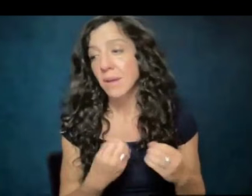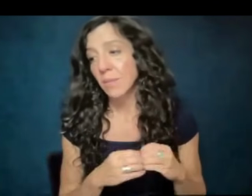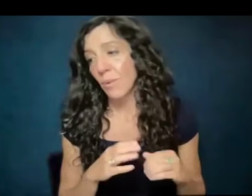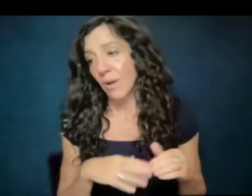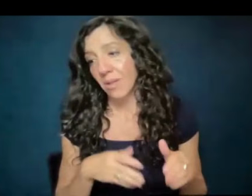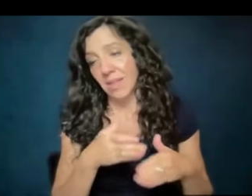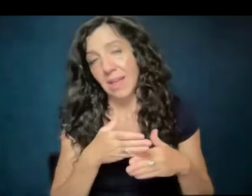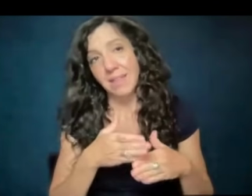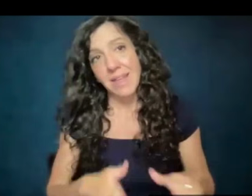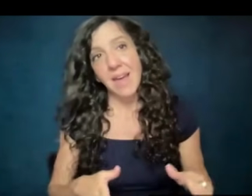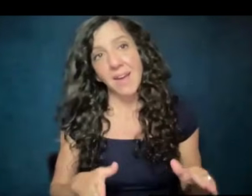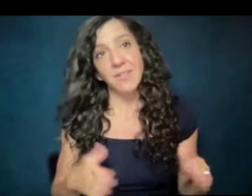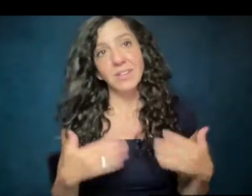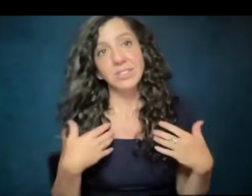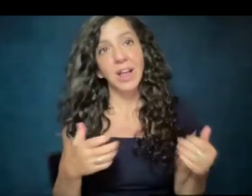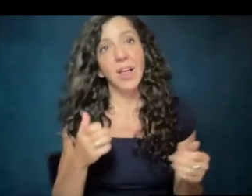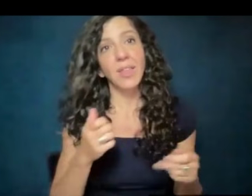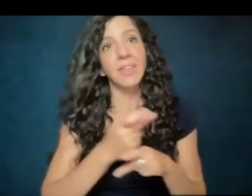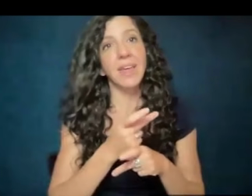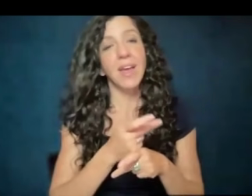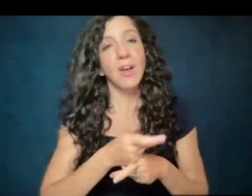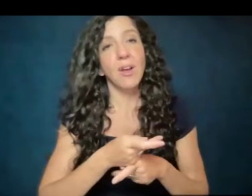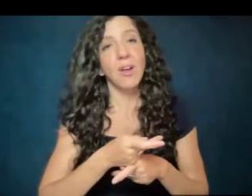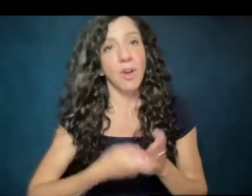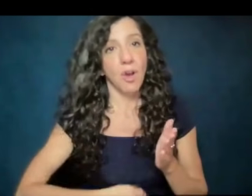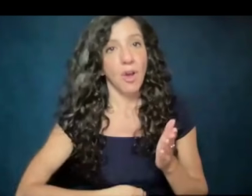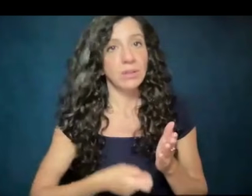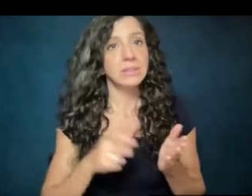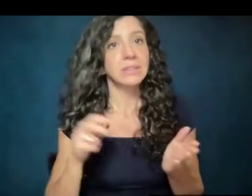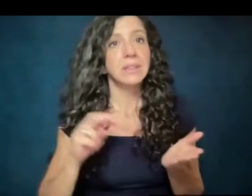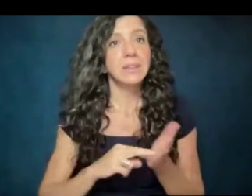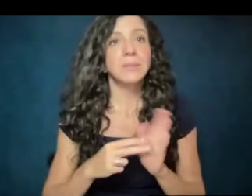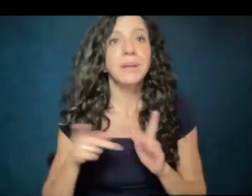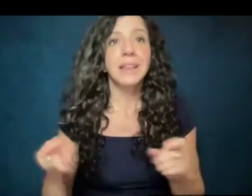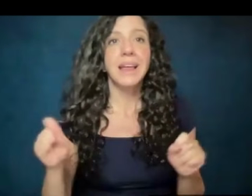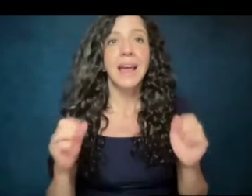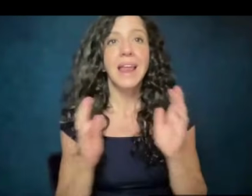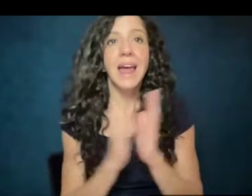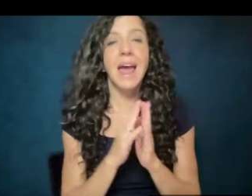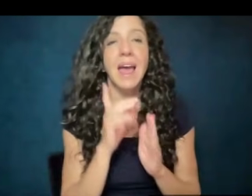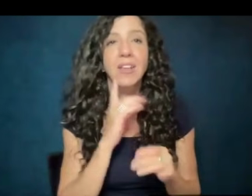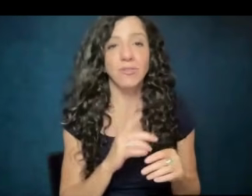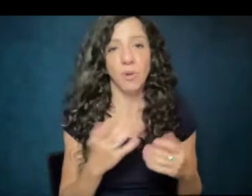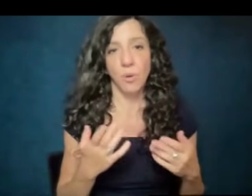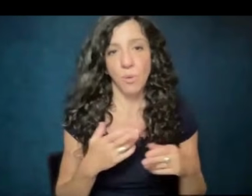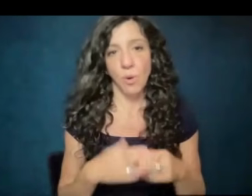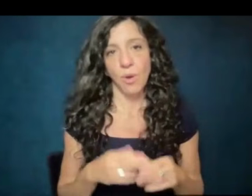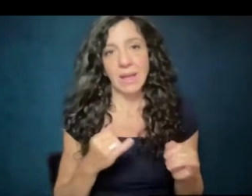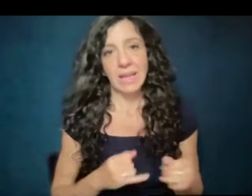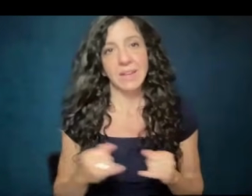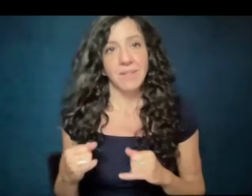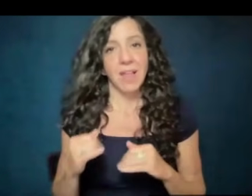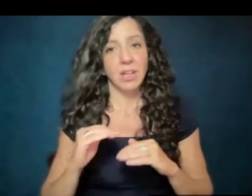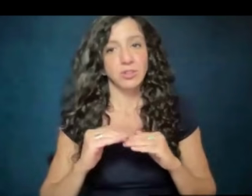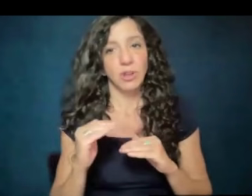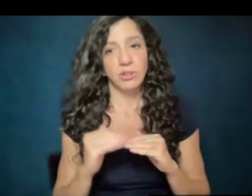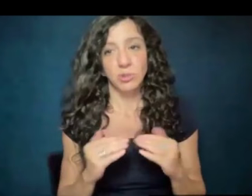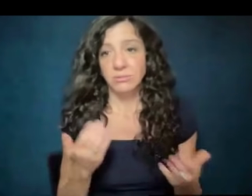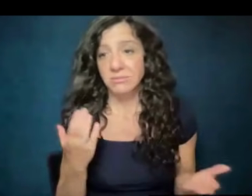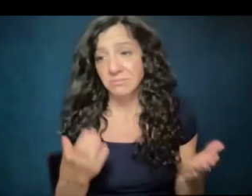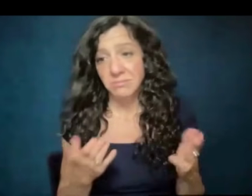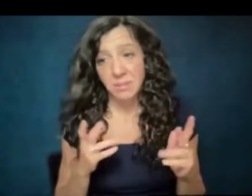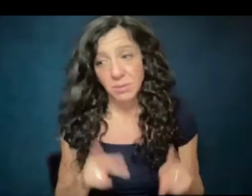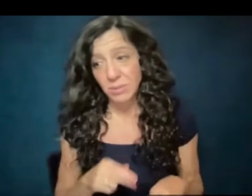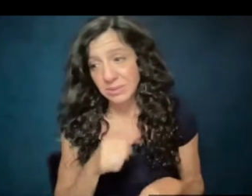the average healthcare costs, they can ask for an individualized threshold. And it's possible that folks may not meet